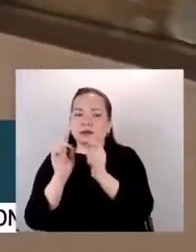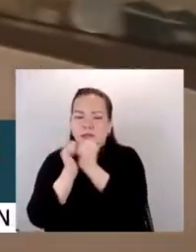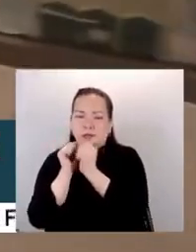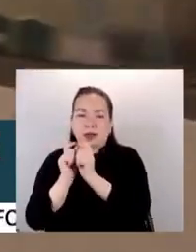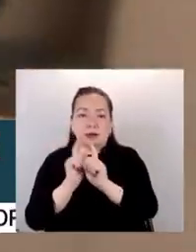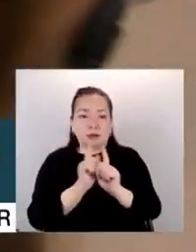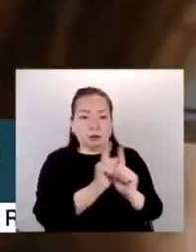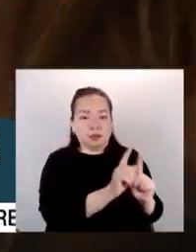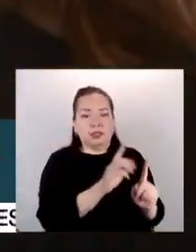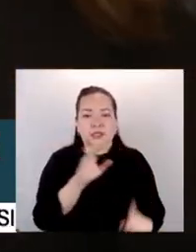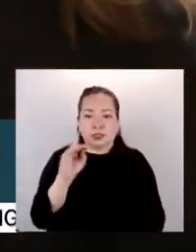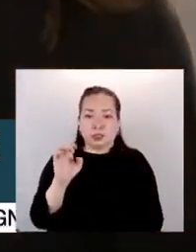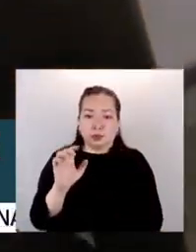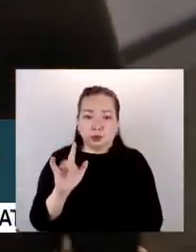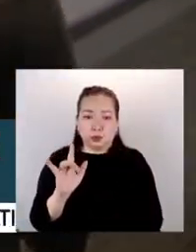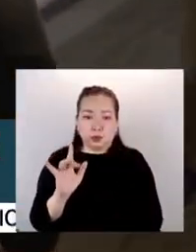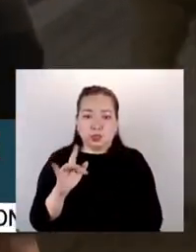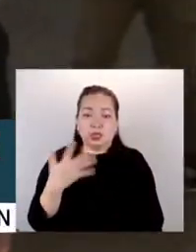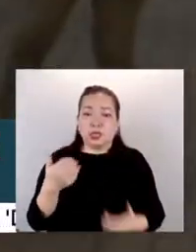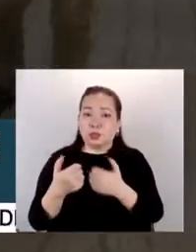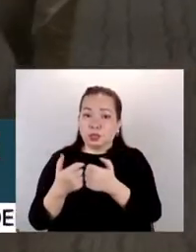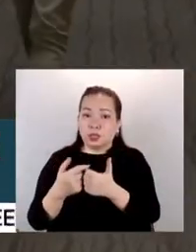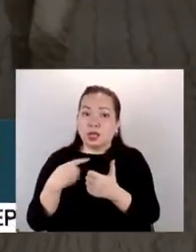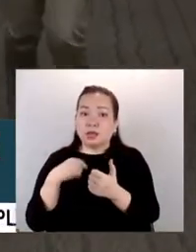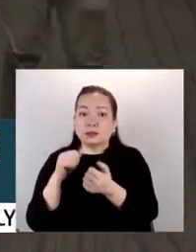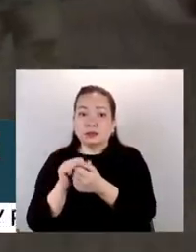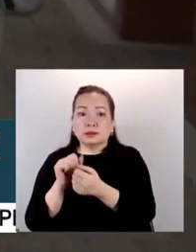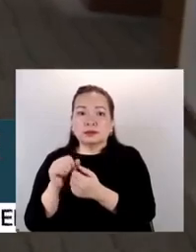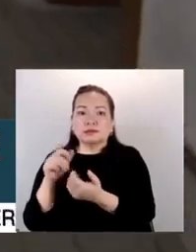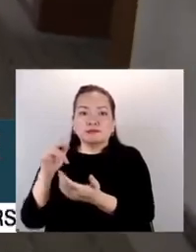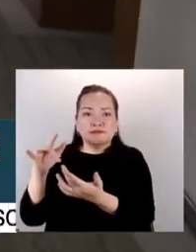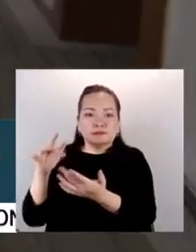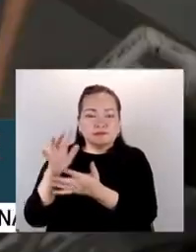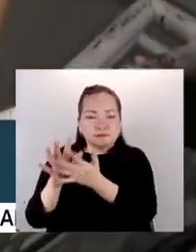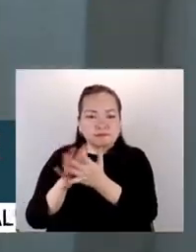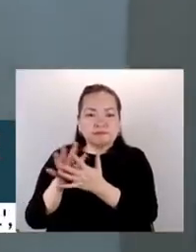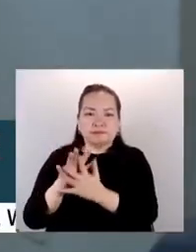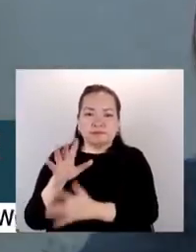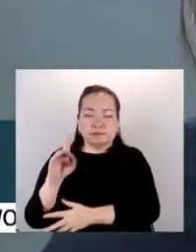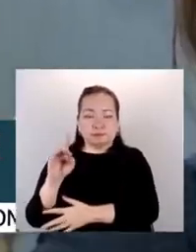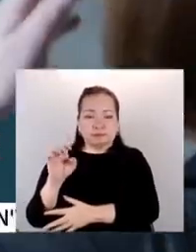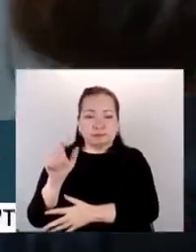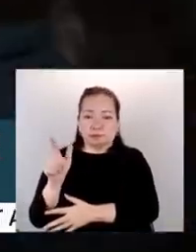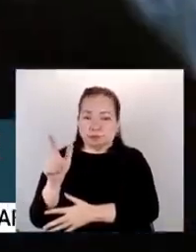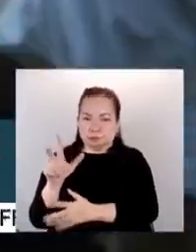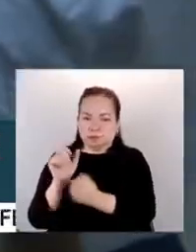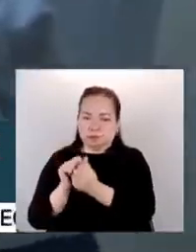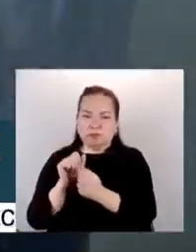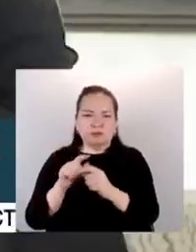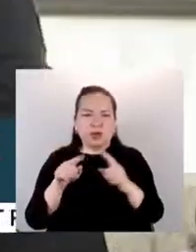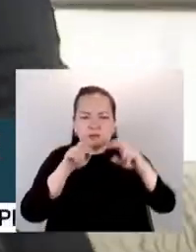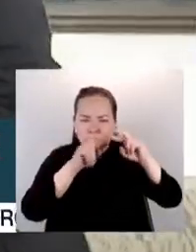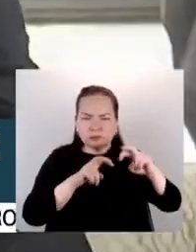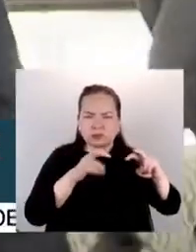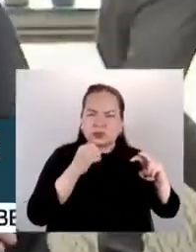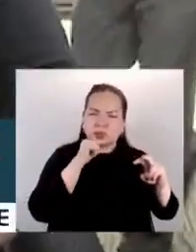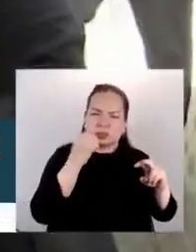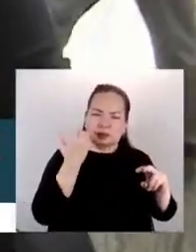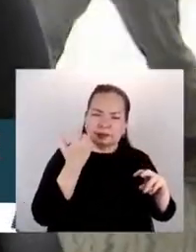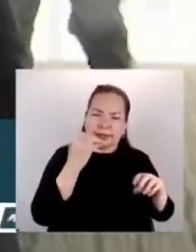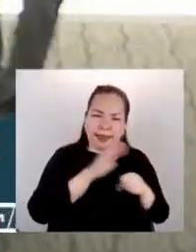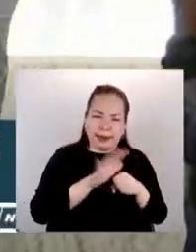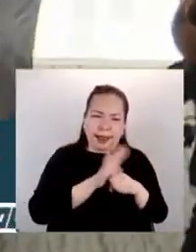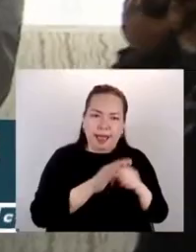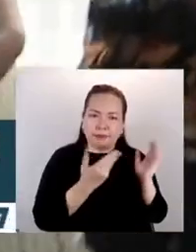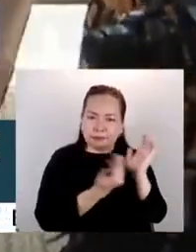boyfriend, meanwhile, was with her in a bar in Poblacion on December 23. But investigating prosecutors found insufficient evidence to charge them, along with